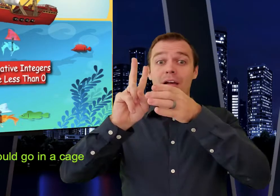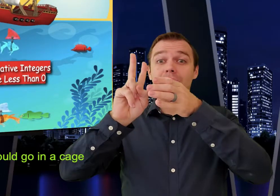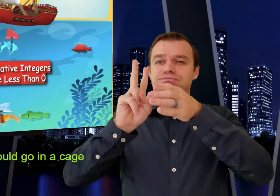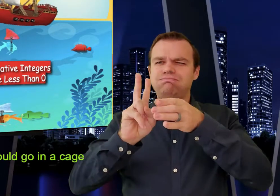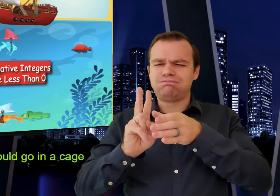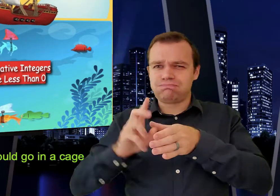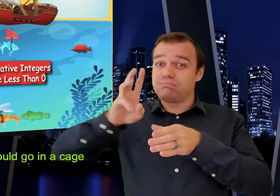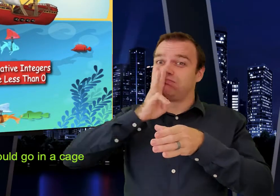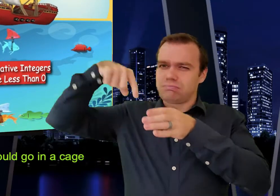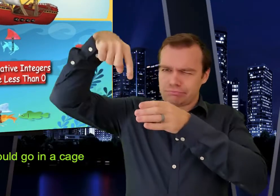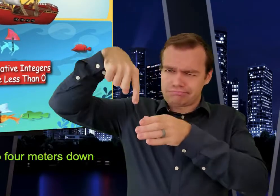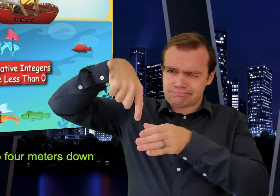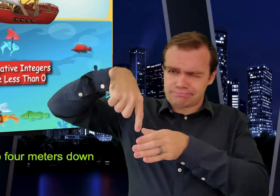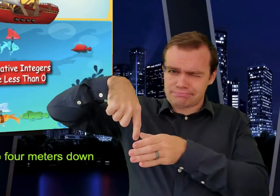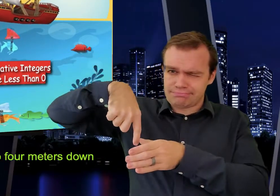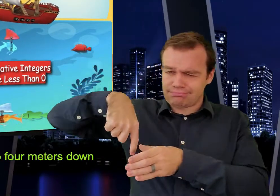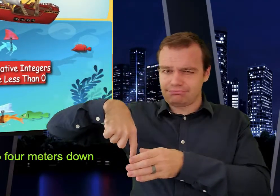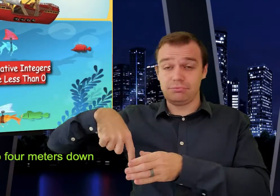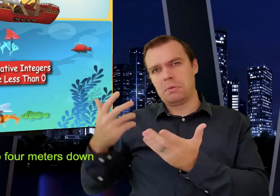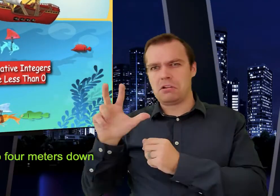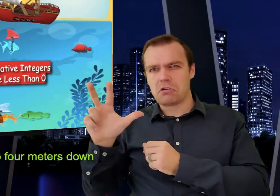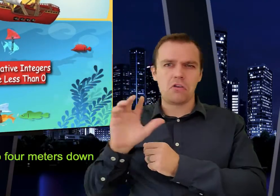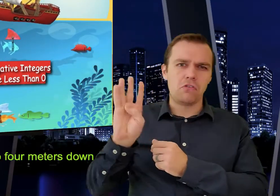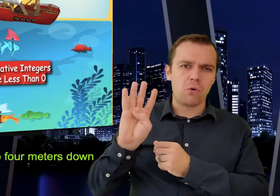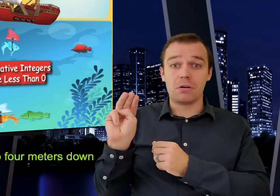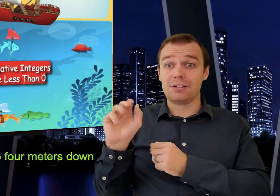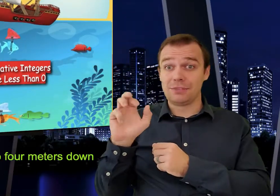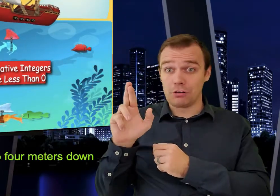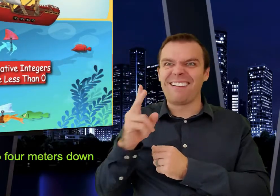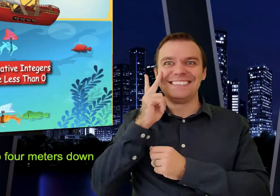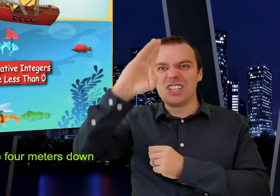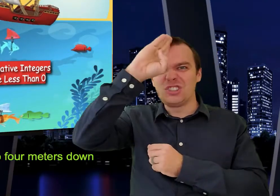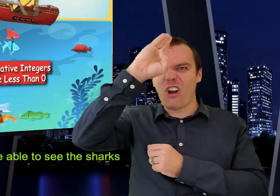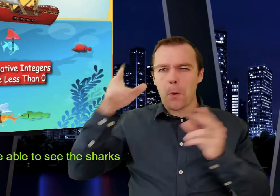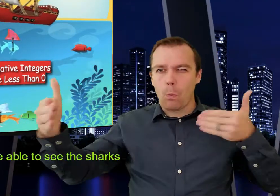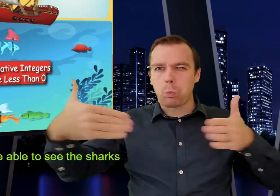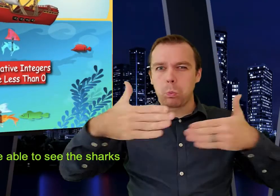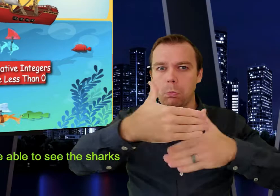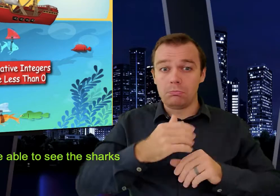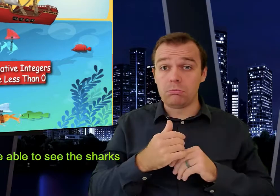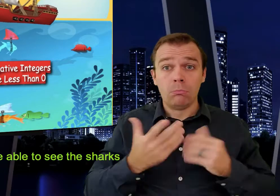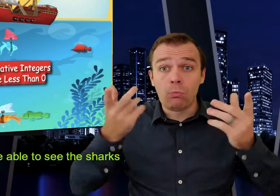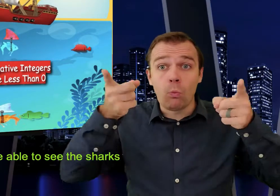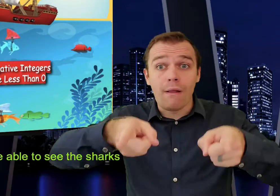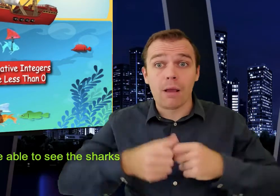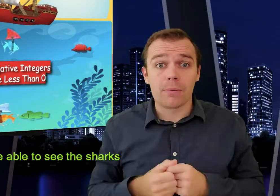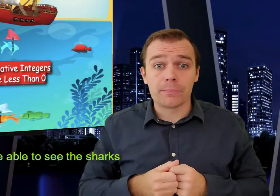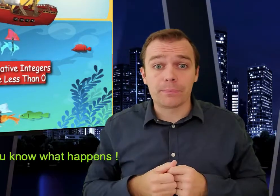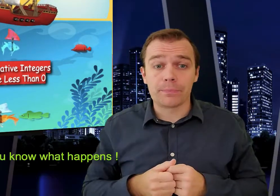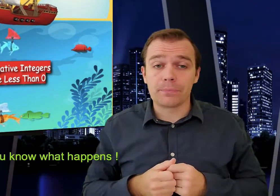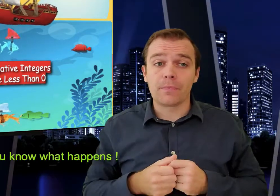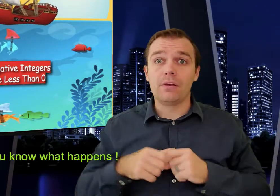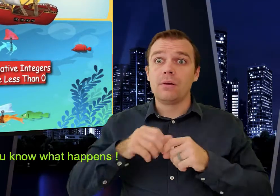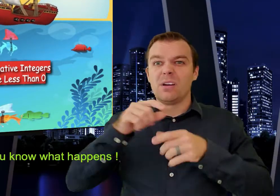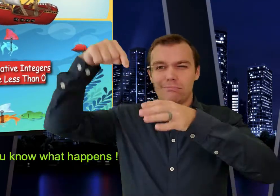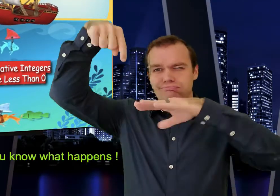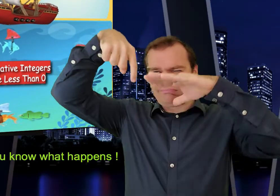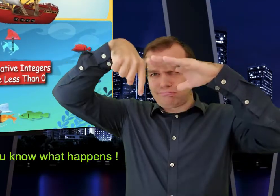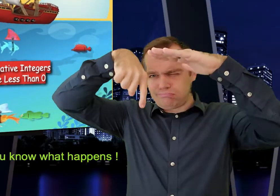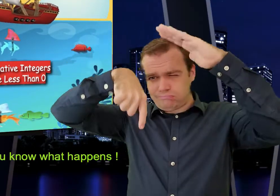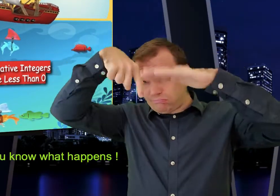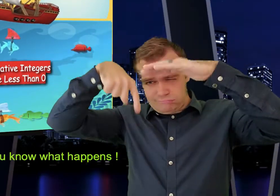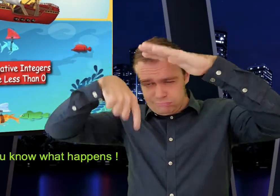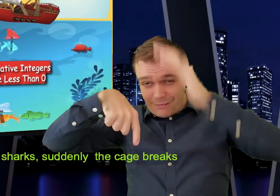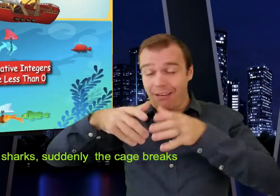in a cage and go 3 to 4 meters down, and then they'll be able to see the shark. And suddenly you know what happens. When